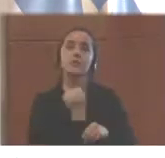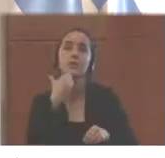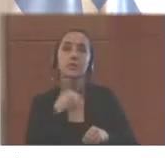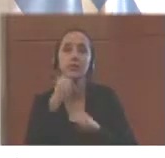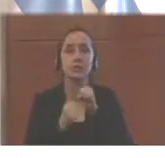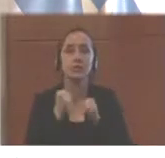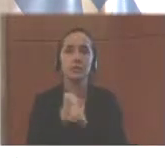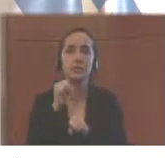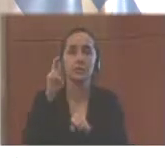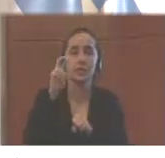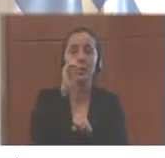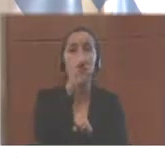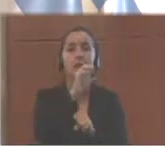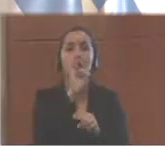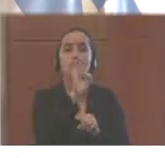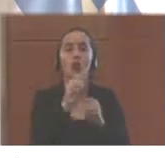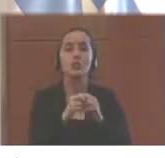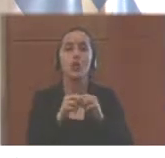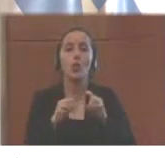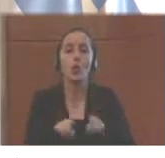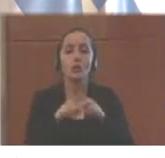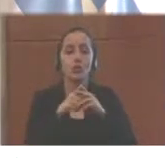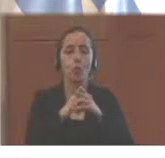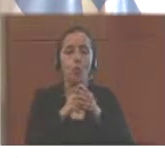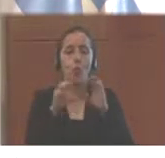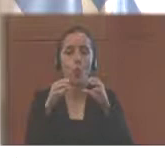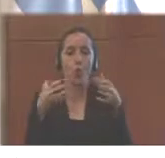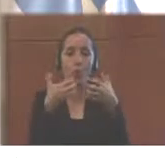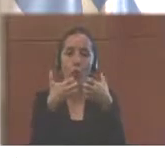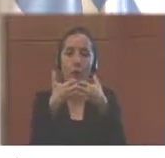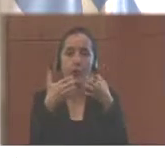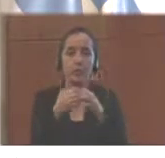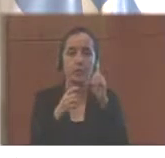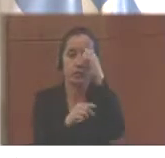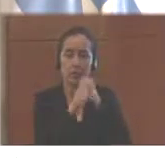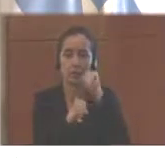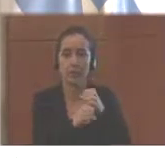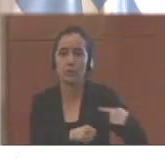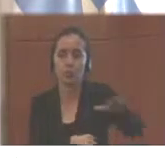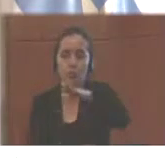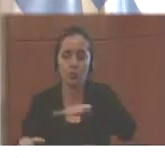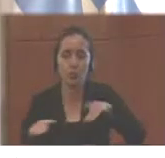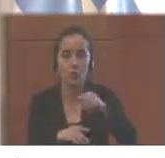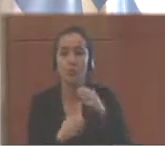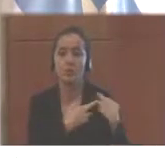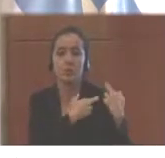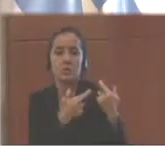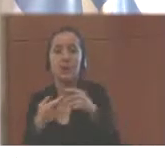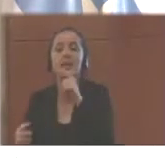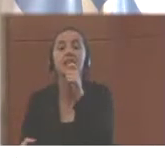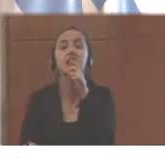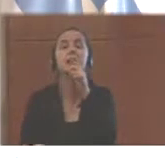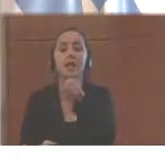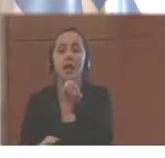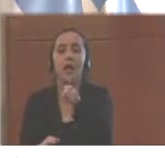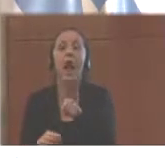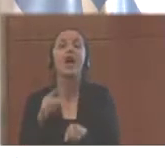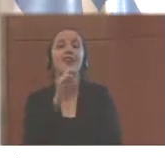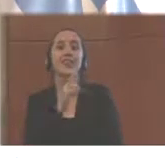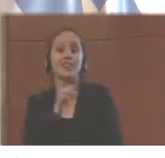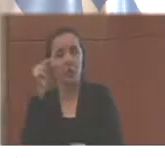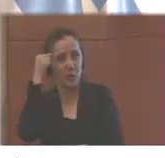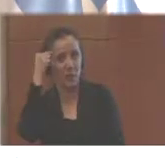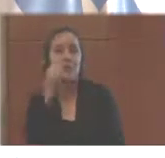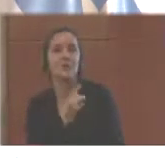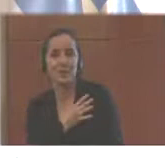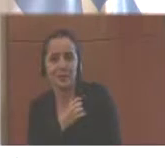in 2013 in Suriname. A committee was, a high-level group was